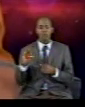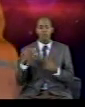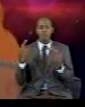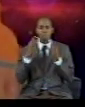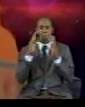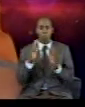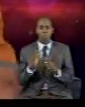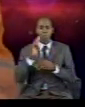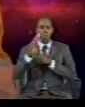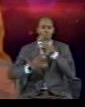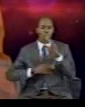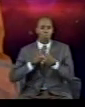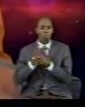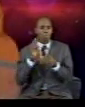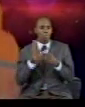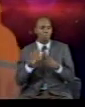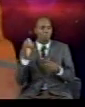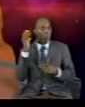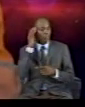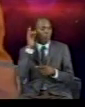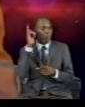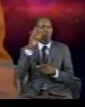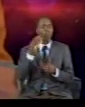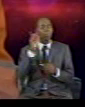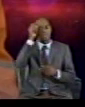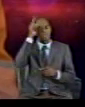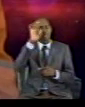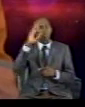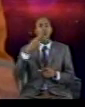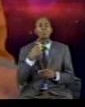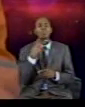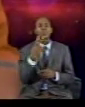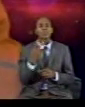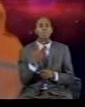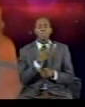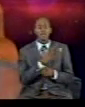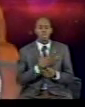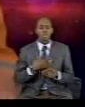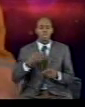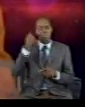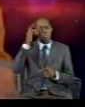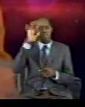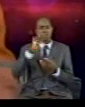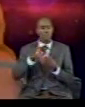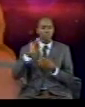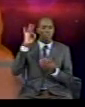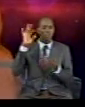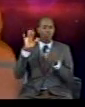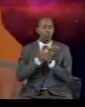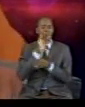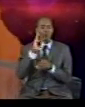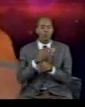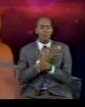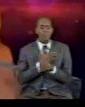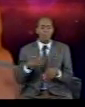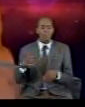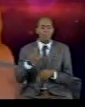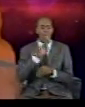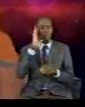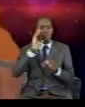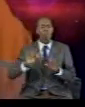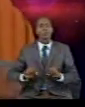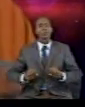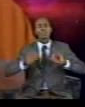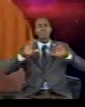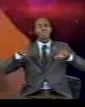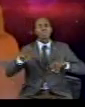you, understand your voice, listen to your spirit pruning, and they will hand over their life. They will be converted, and